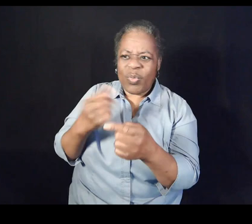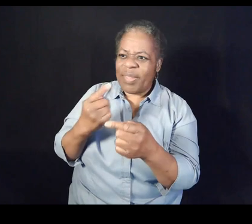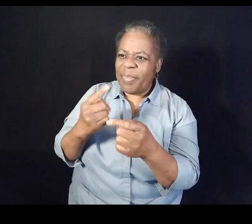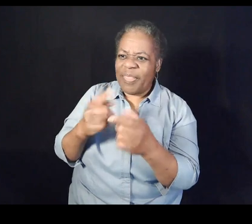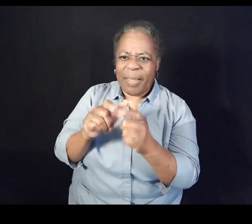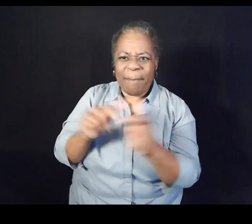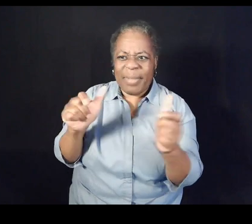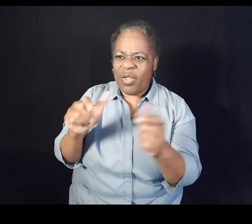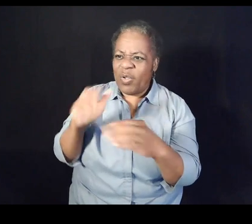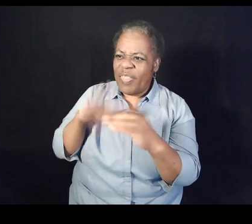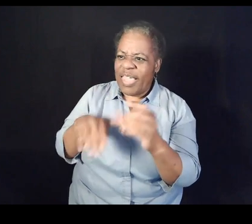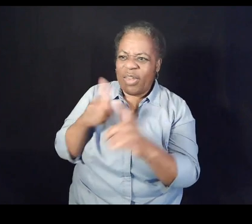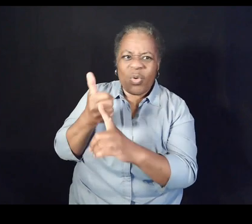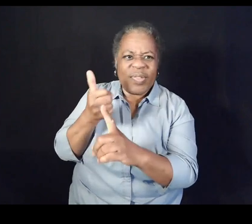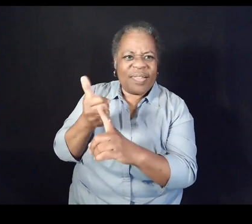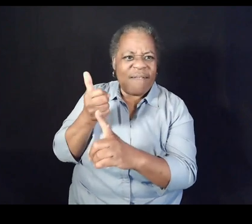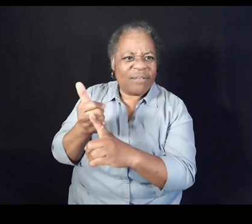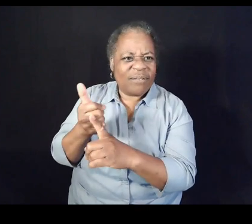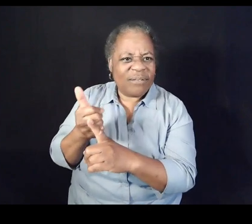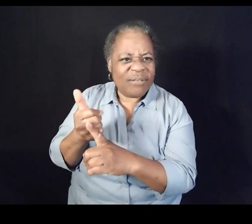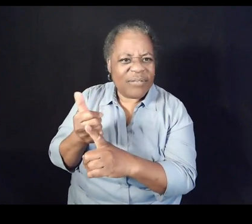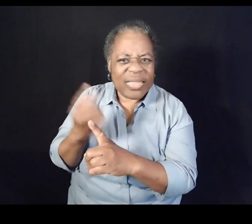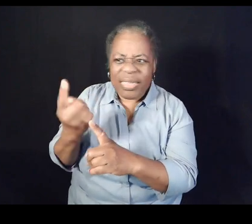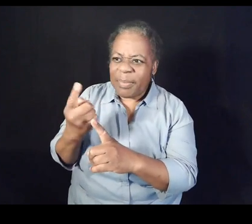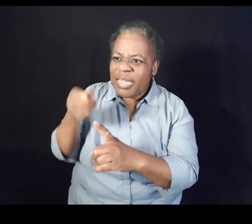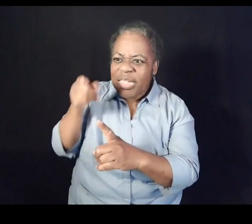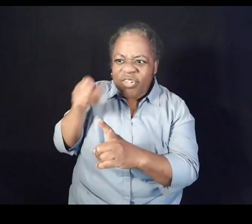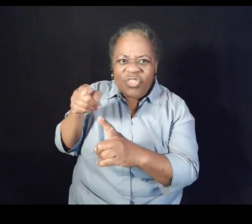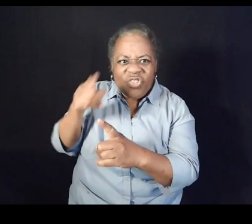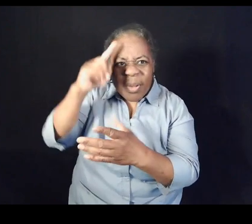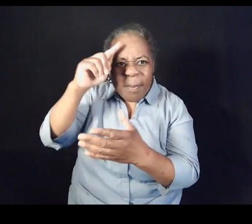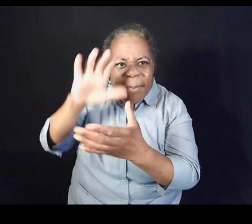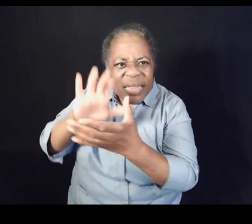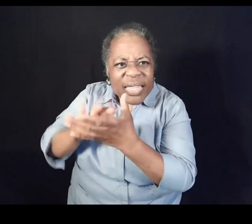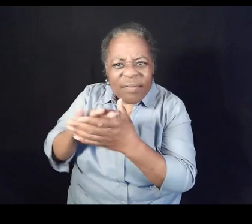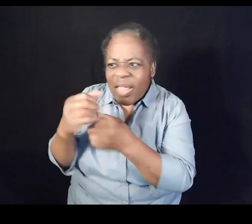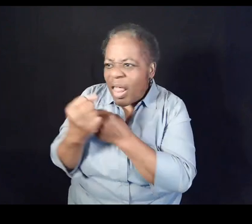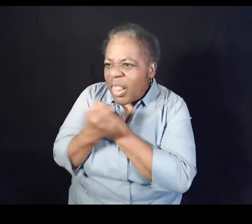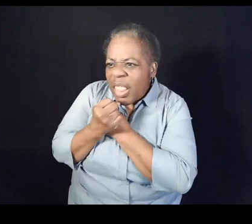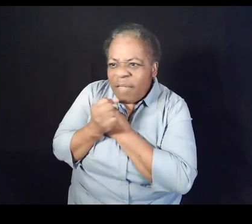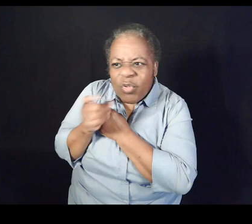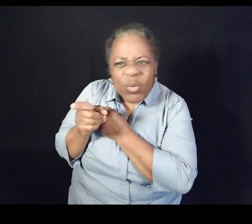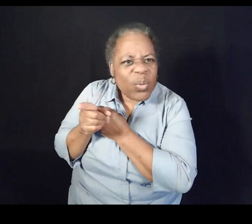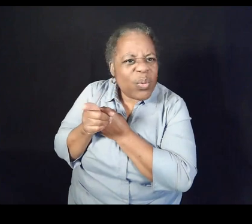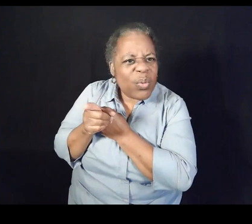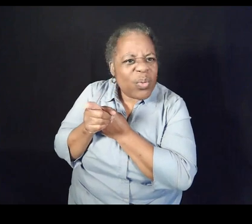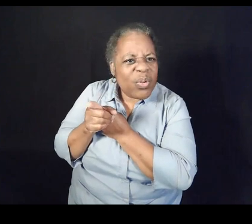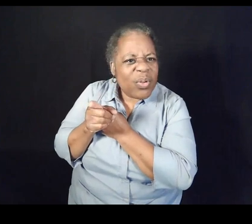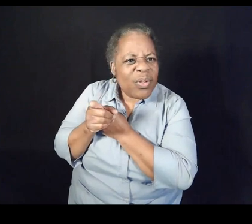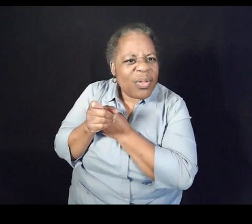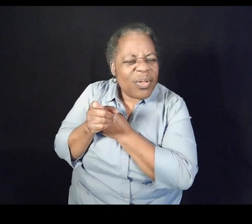herself, something that she believed loved her, she said.